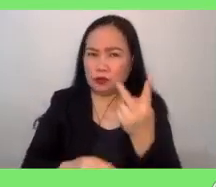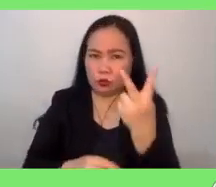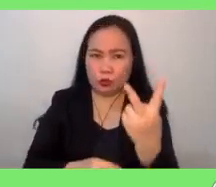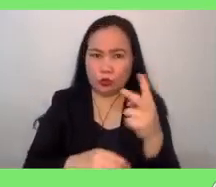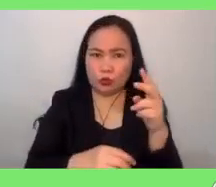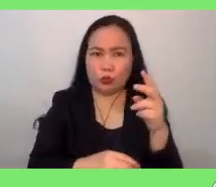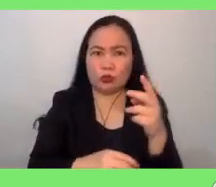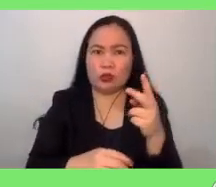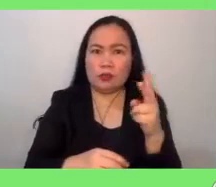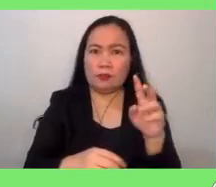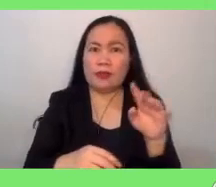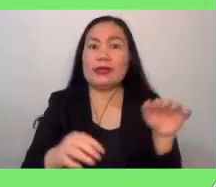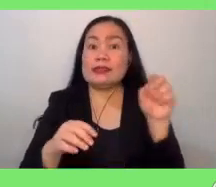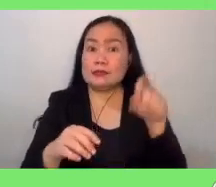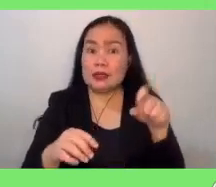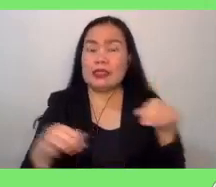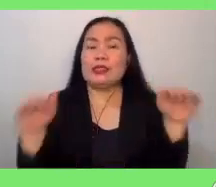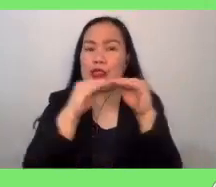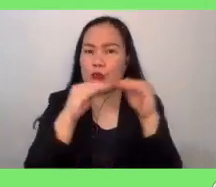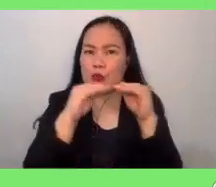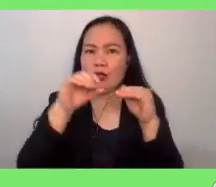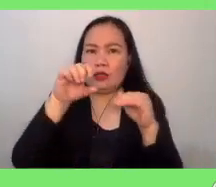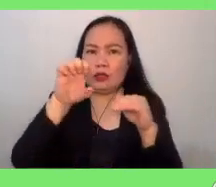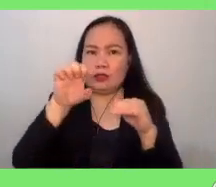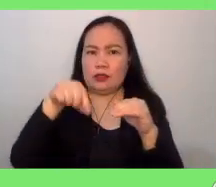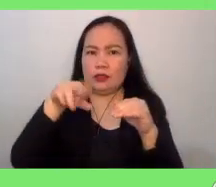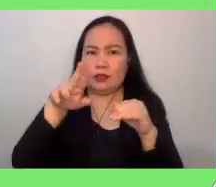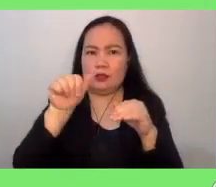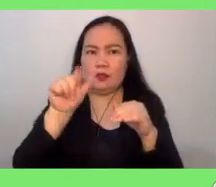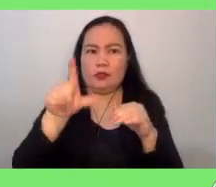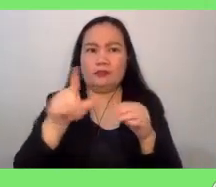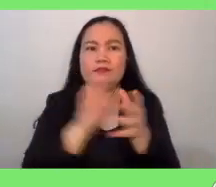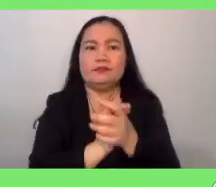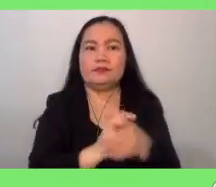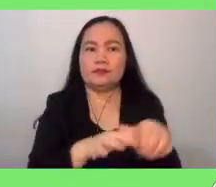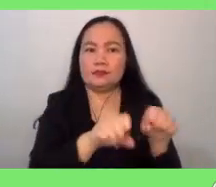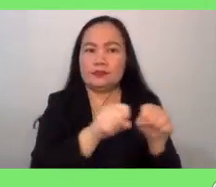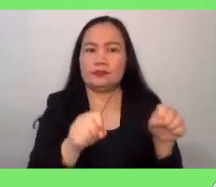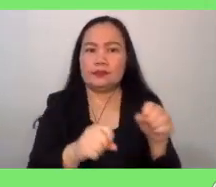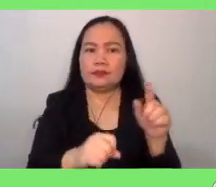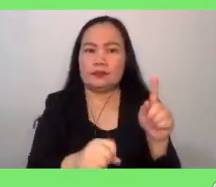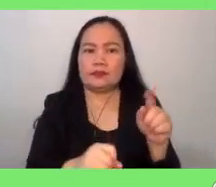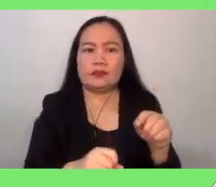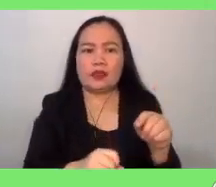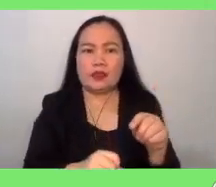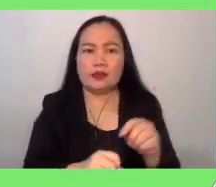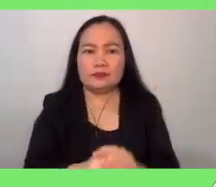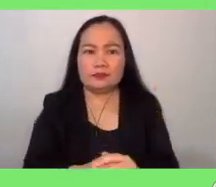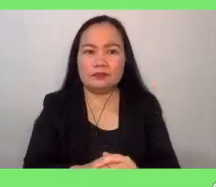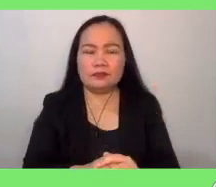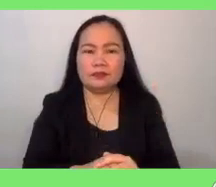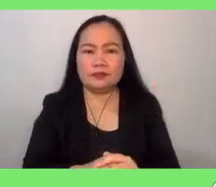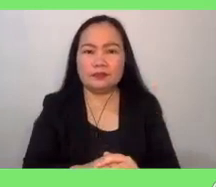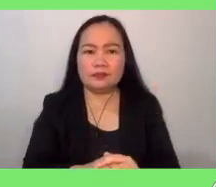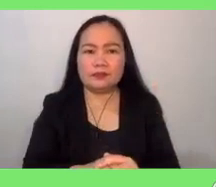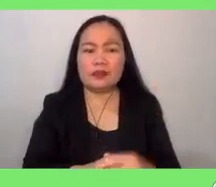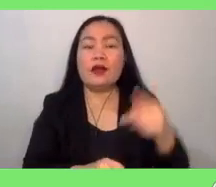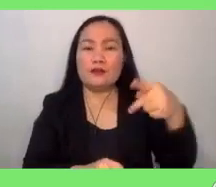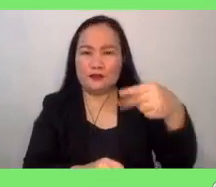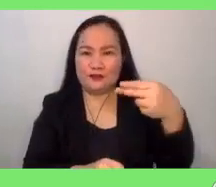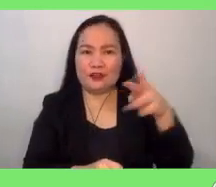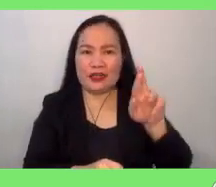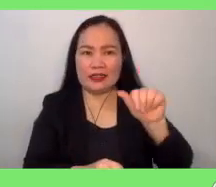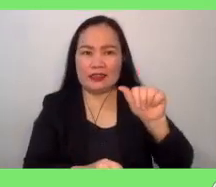expressions natin para maging equation? Dapat ano sila? Equal. Next, An expression is to a, ano